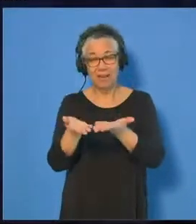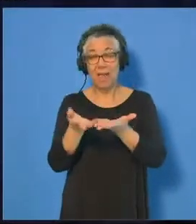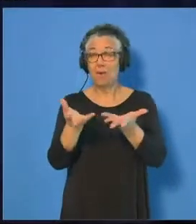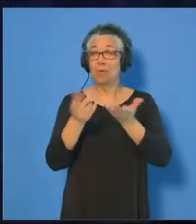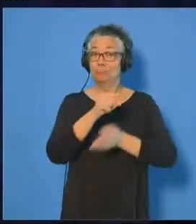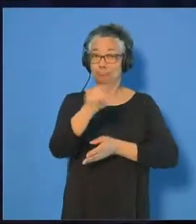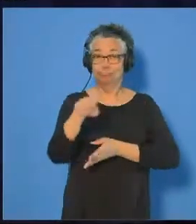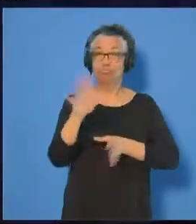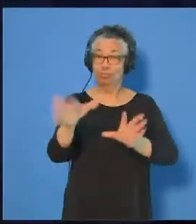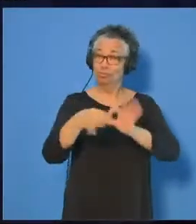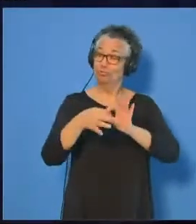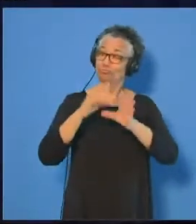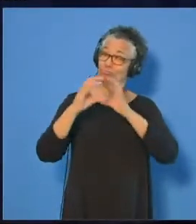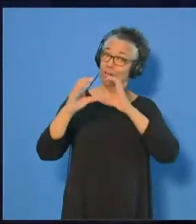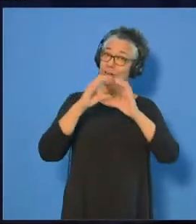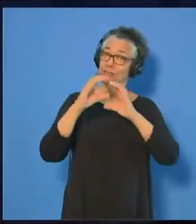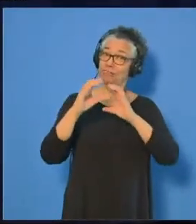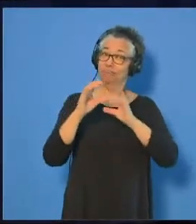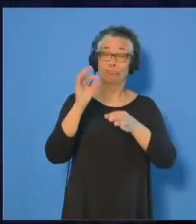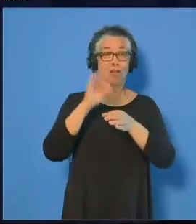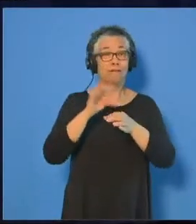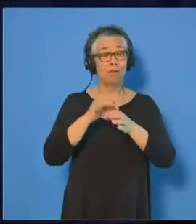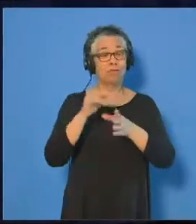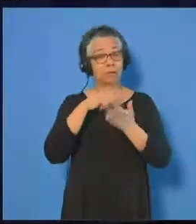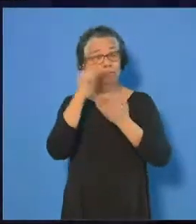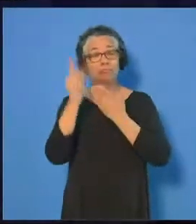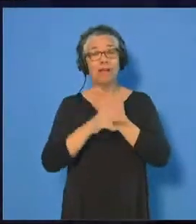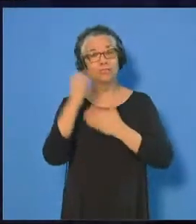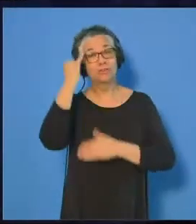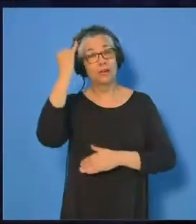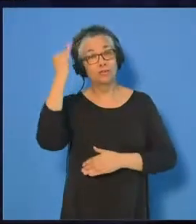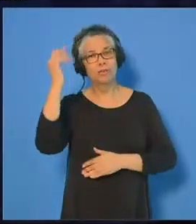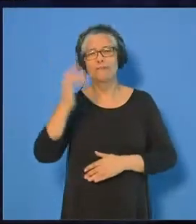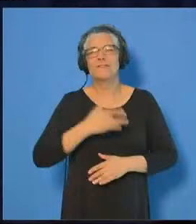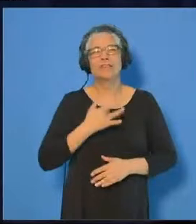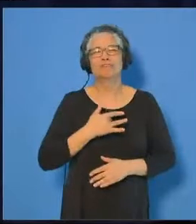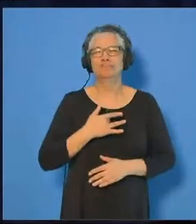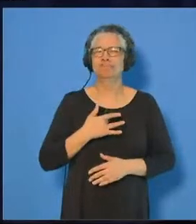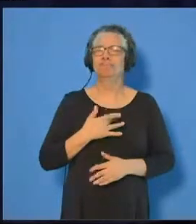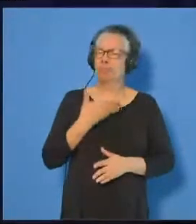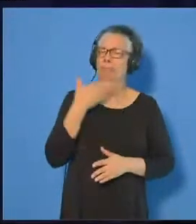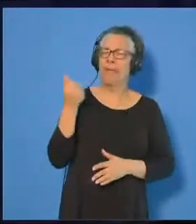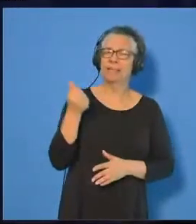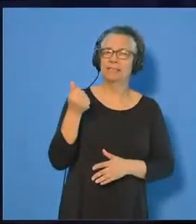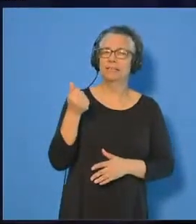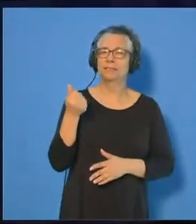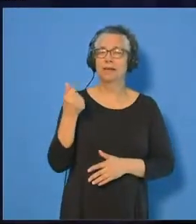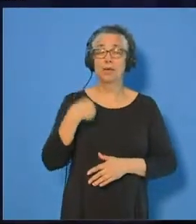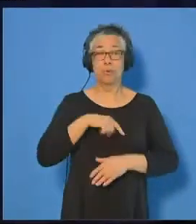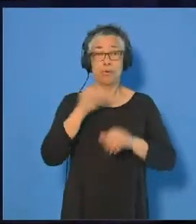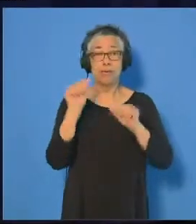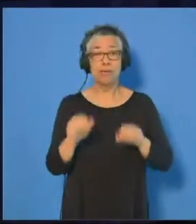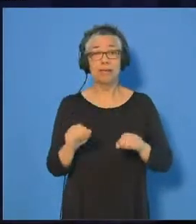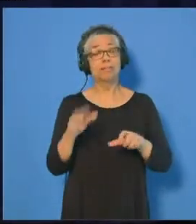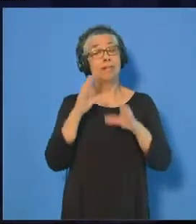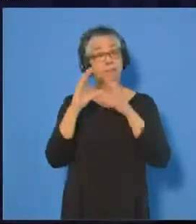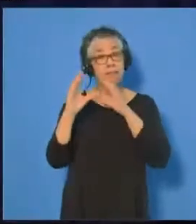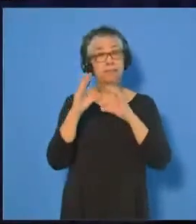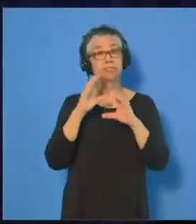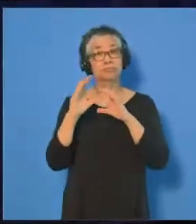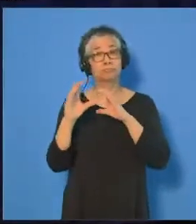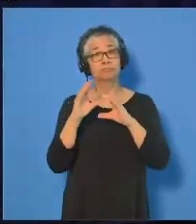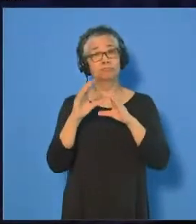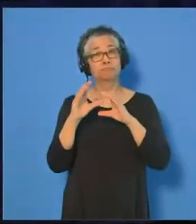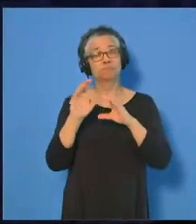conversation. Vote for the projects or the ideas of which you think make the most sense, and so that we can actually have a conversation